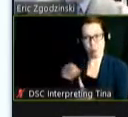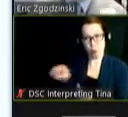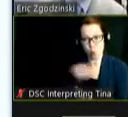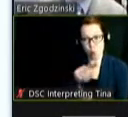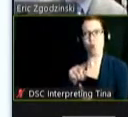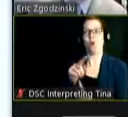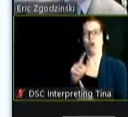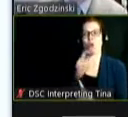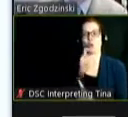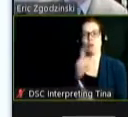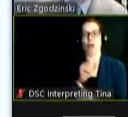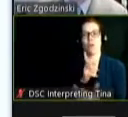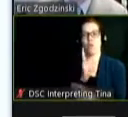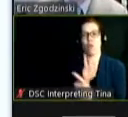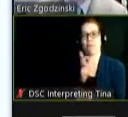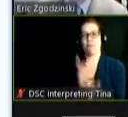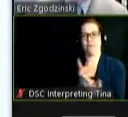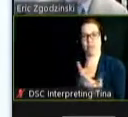spoken for someplace.